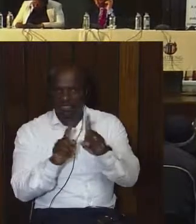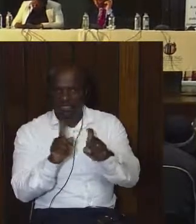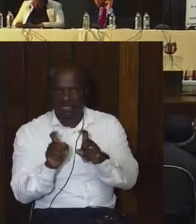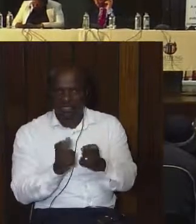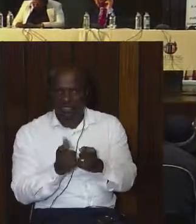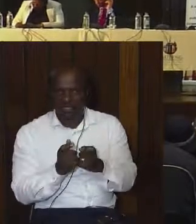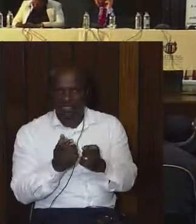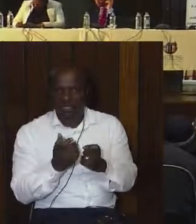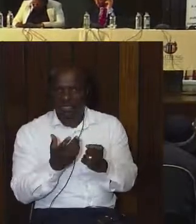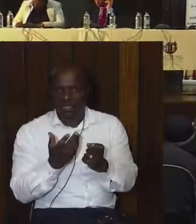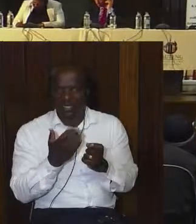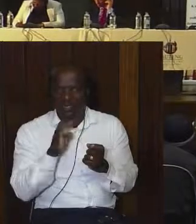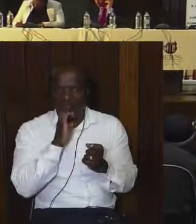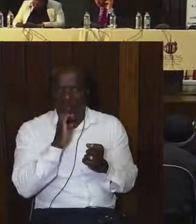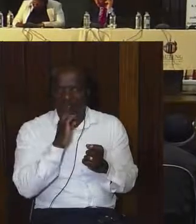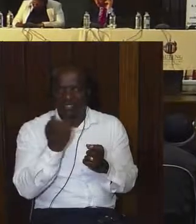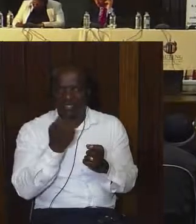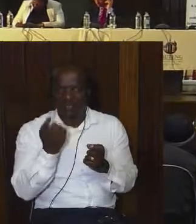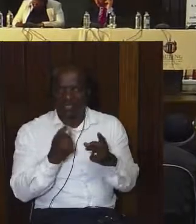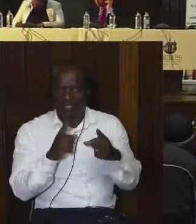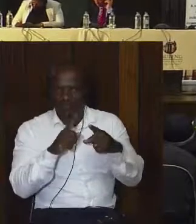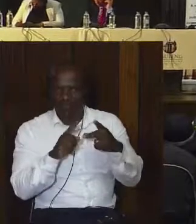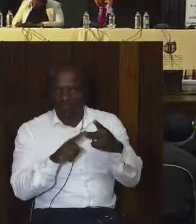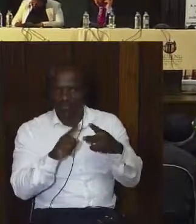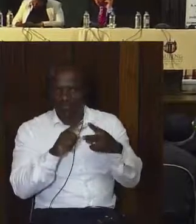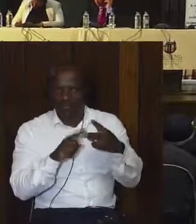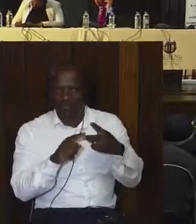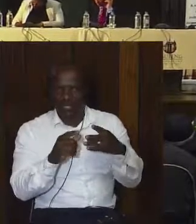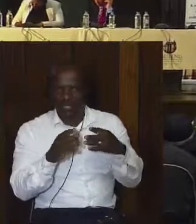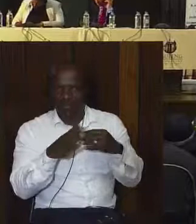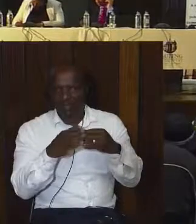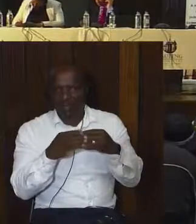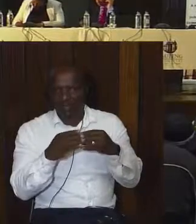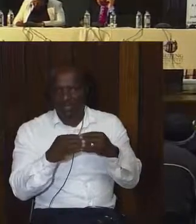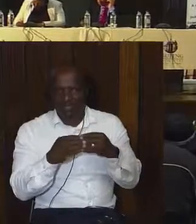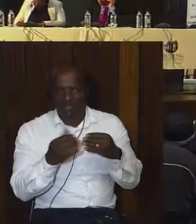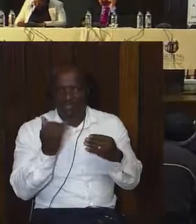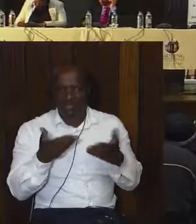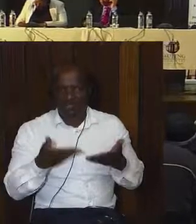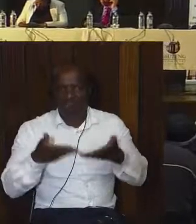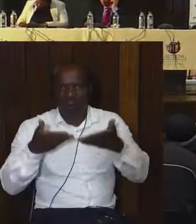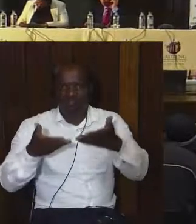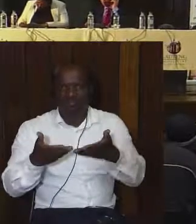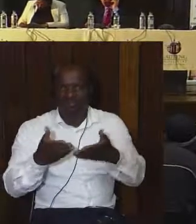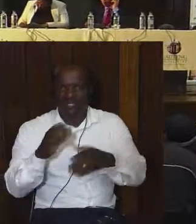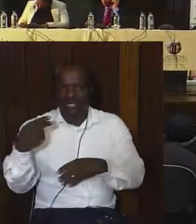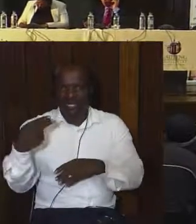only the 2 members that have raised their hands, and I'll hand back to you, HOD,